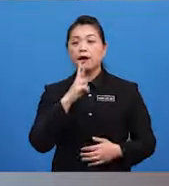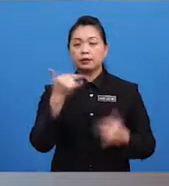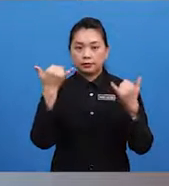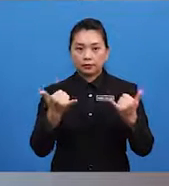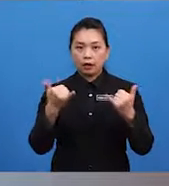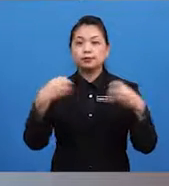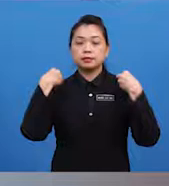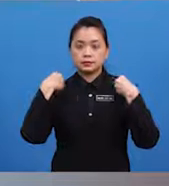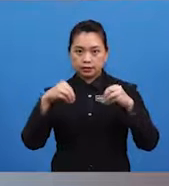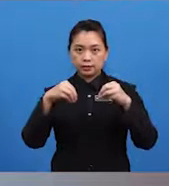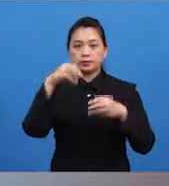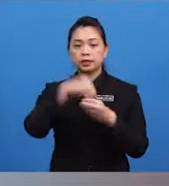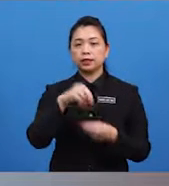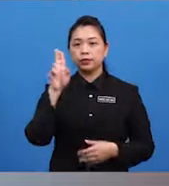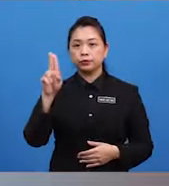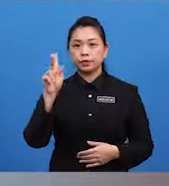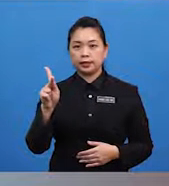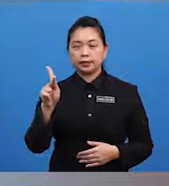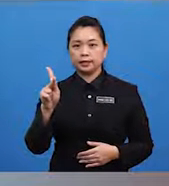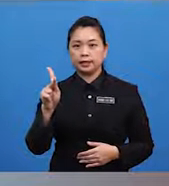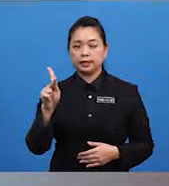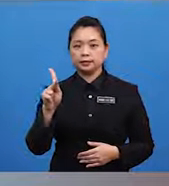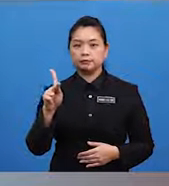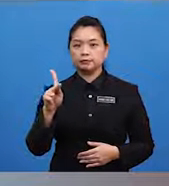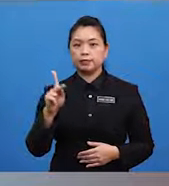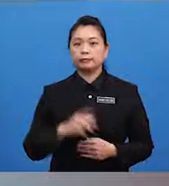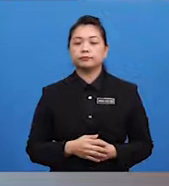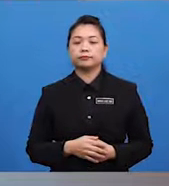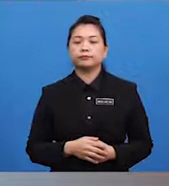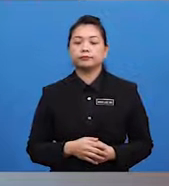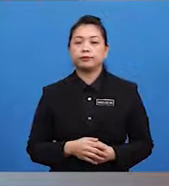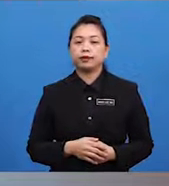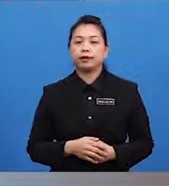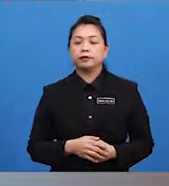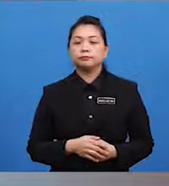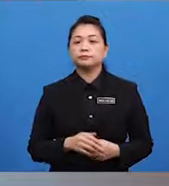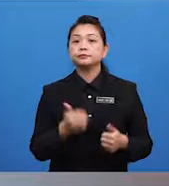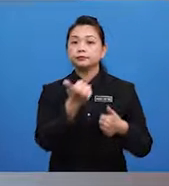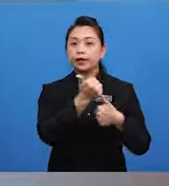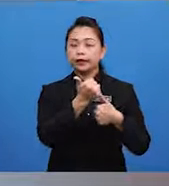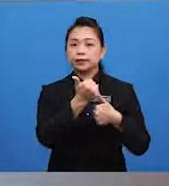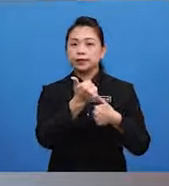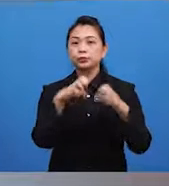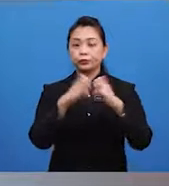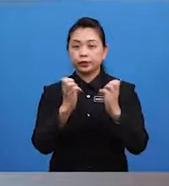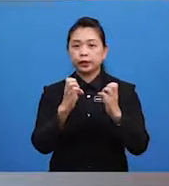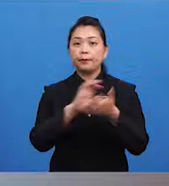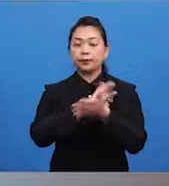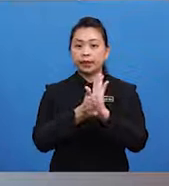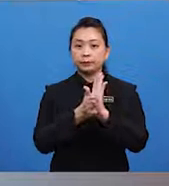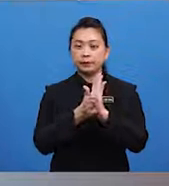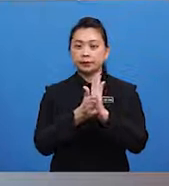United Kingdom in line 1, suggests that A. Durians are becoming popular in the